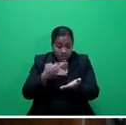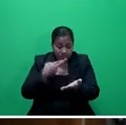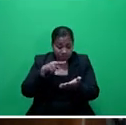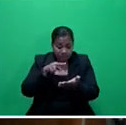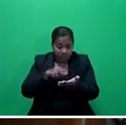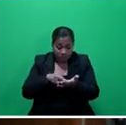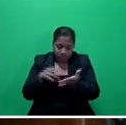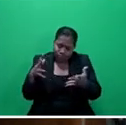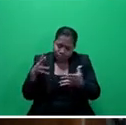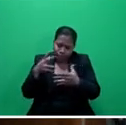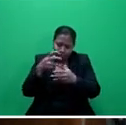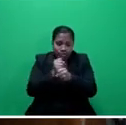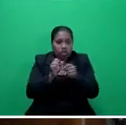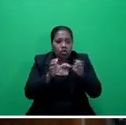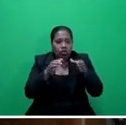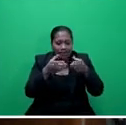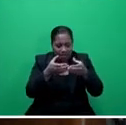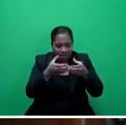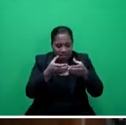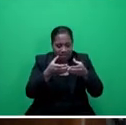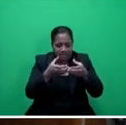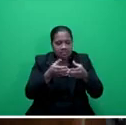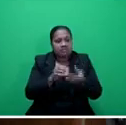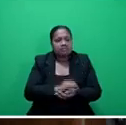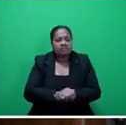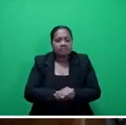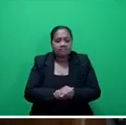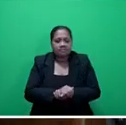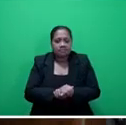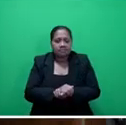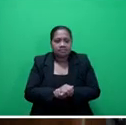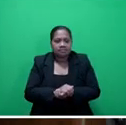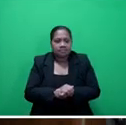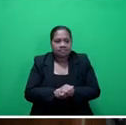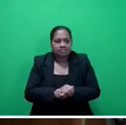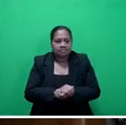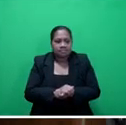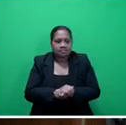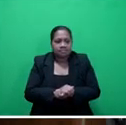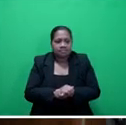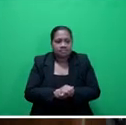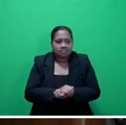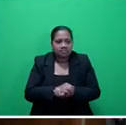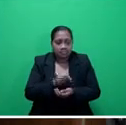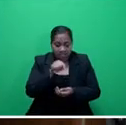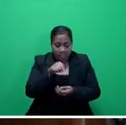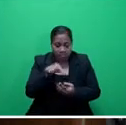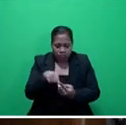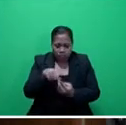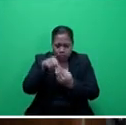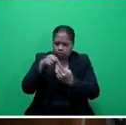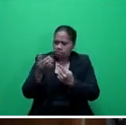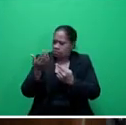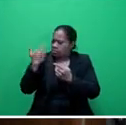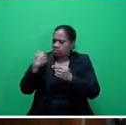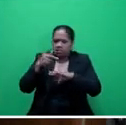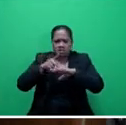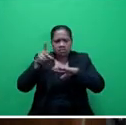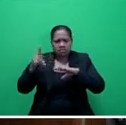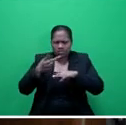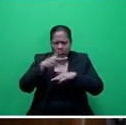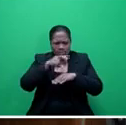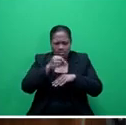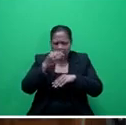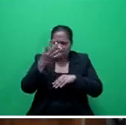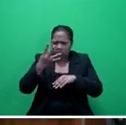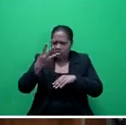Accounts Committee and was appointed in this last Parliament term of 2014 to 2018. The